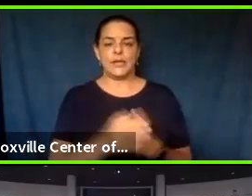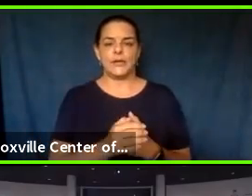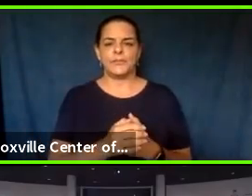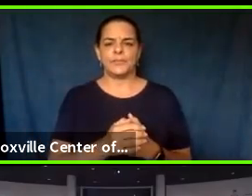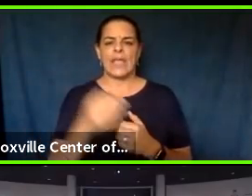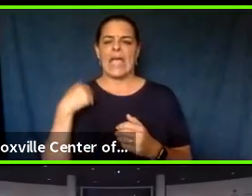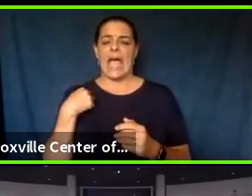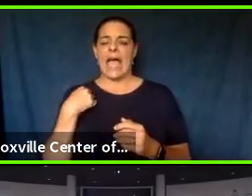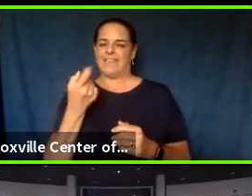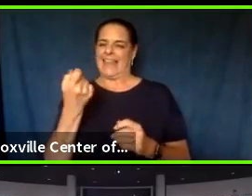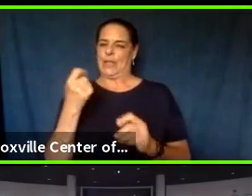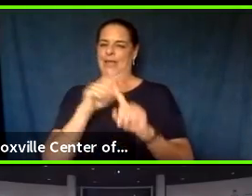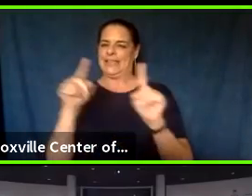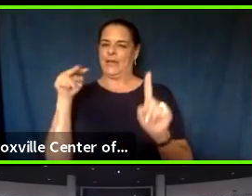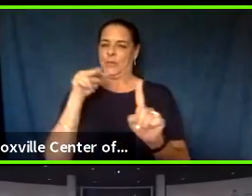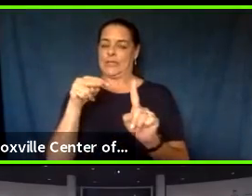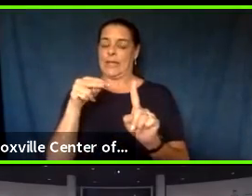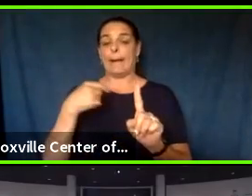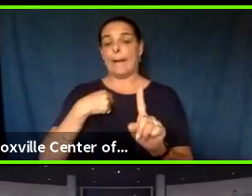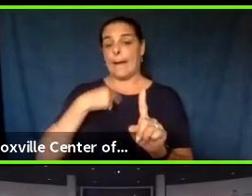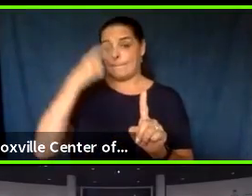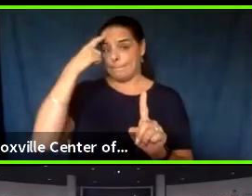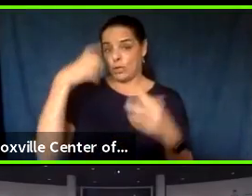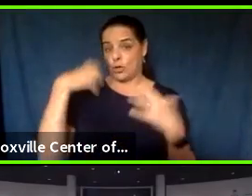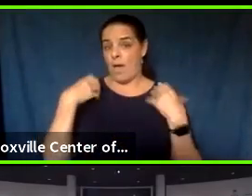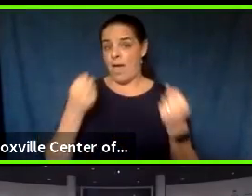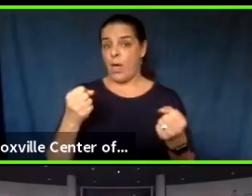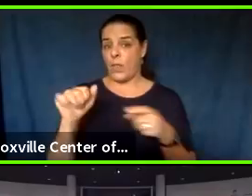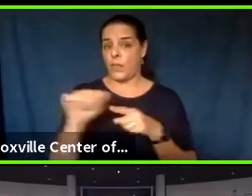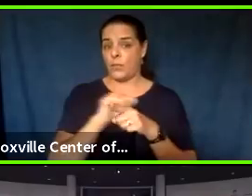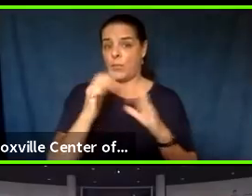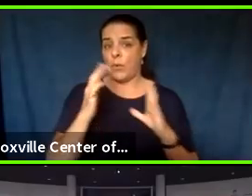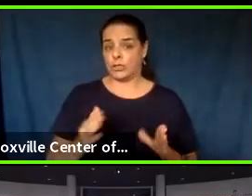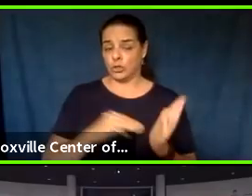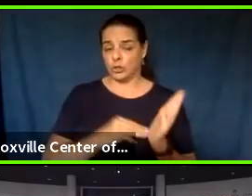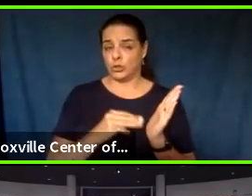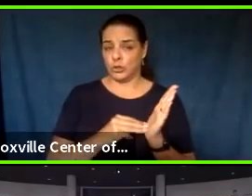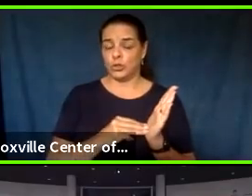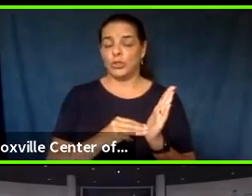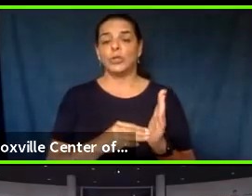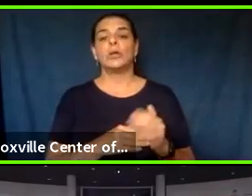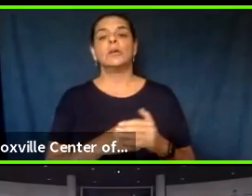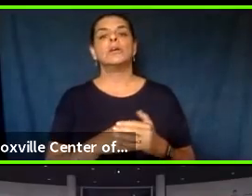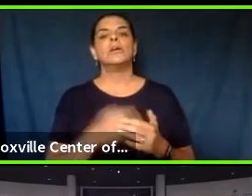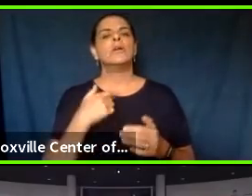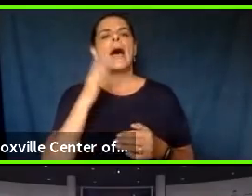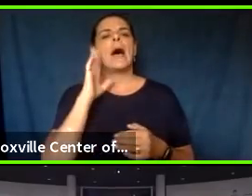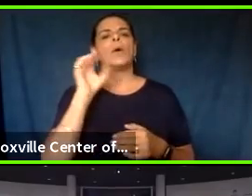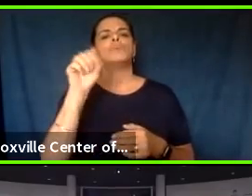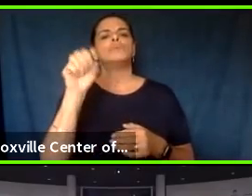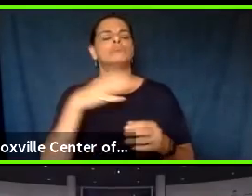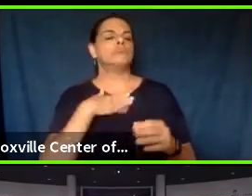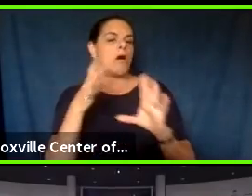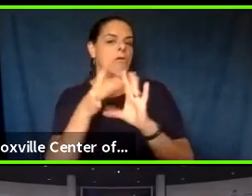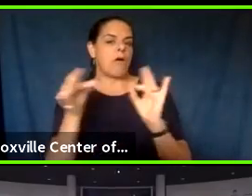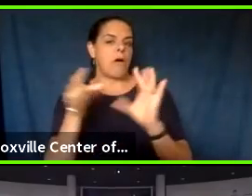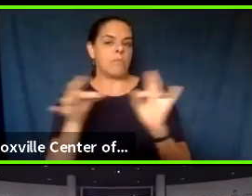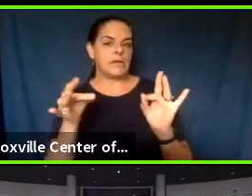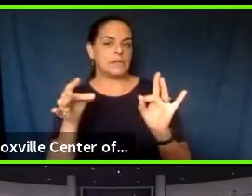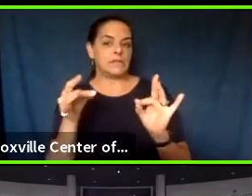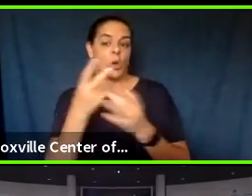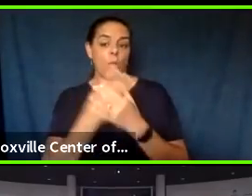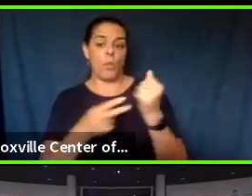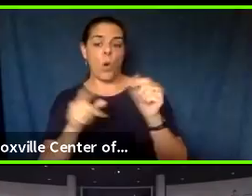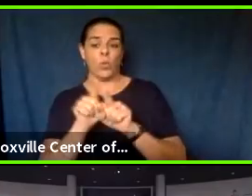little different perspective. I'm a mental health practitioner. And so I'm going to just give my comments as both a citizen